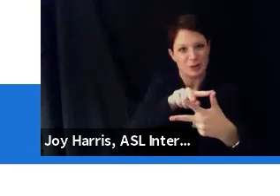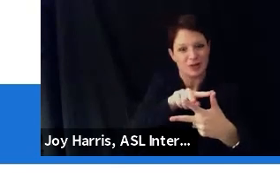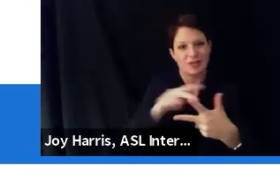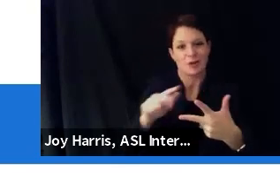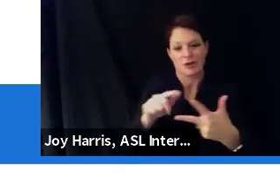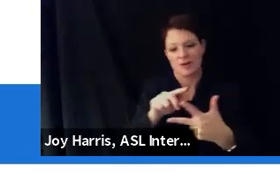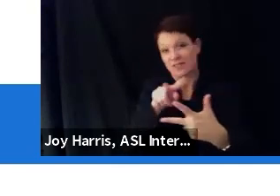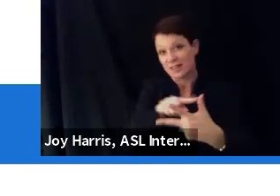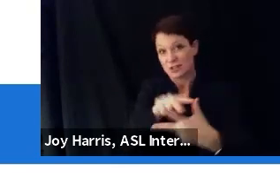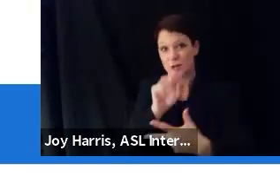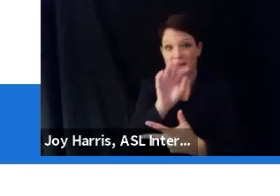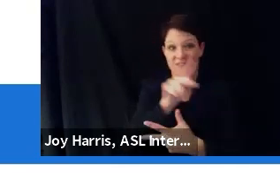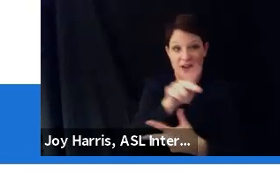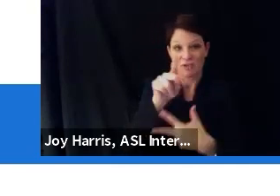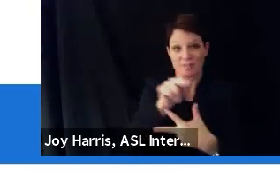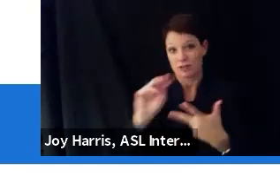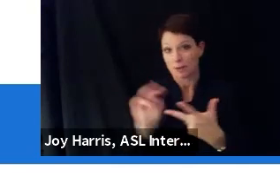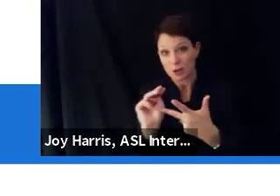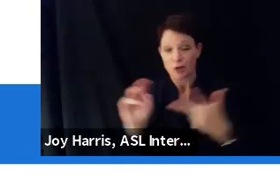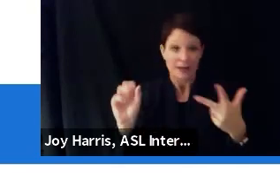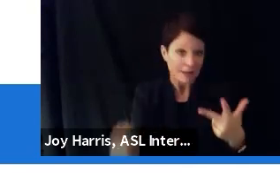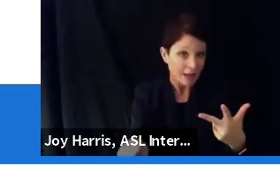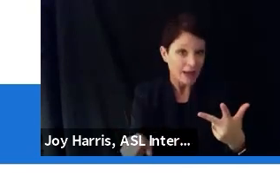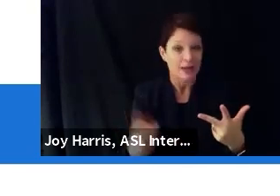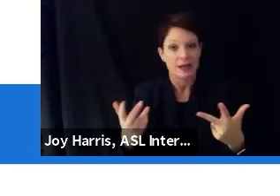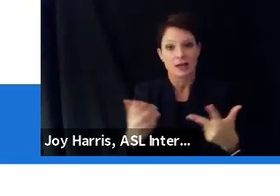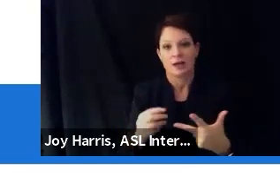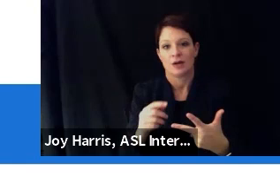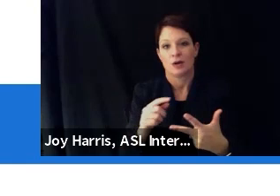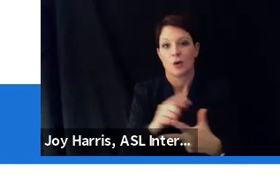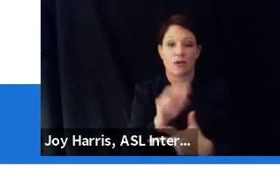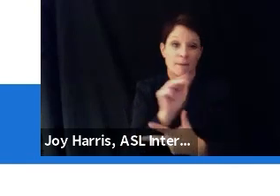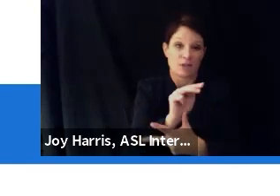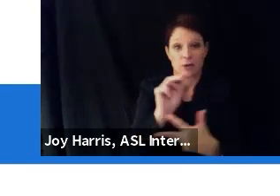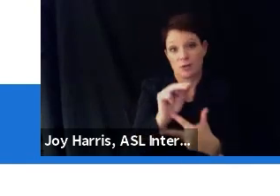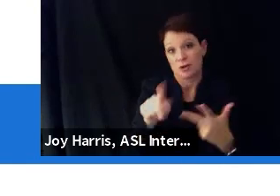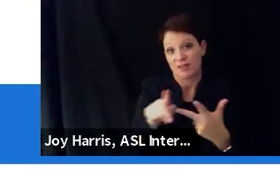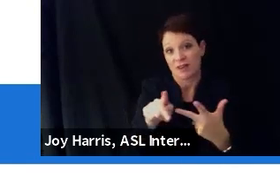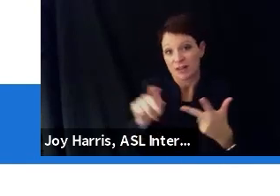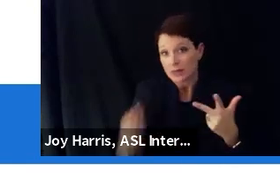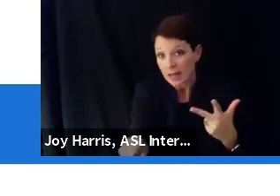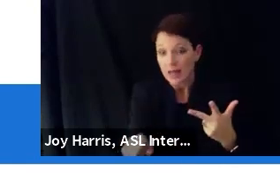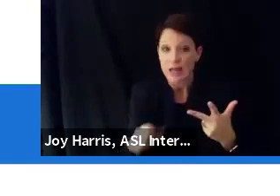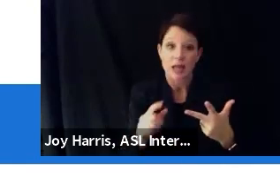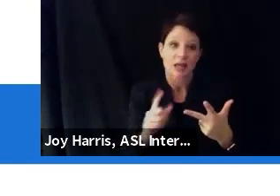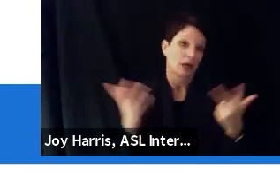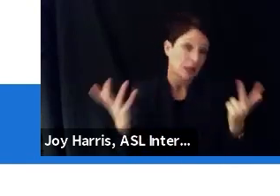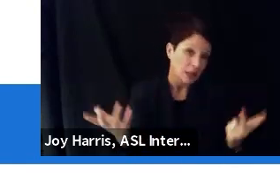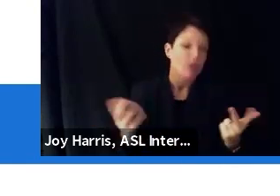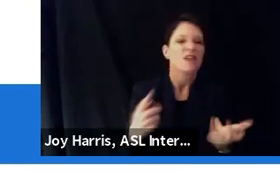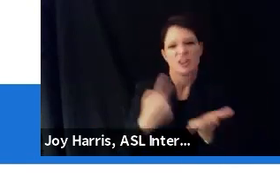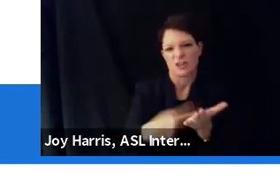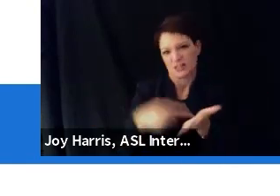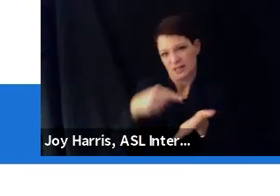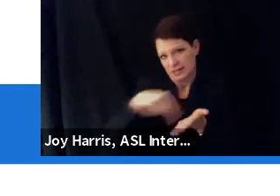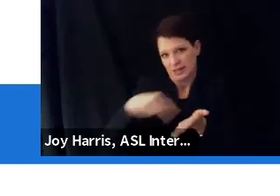series. So that would mean someone who received Pfizer could receive Moderna for their